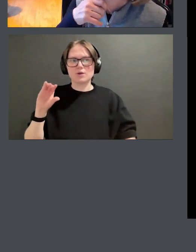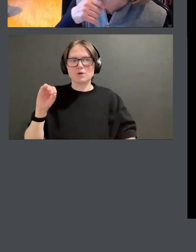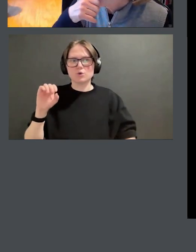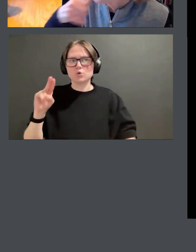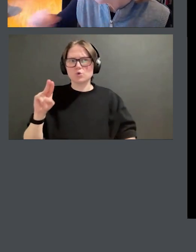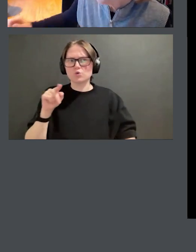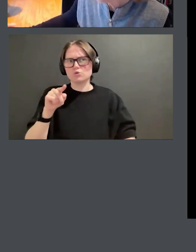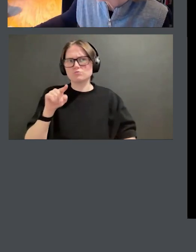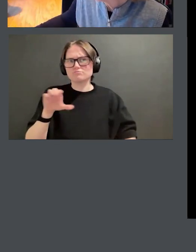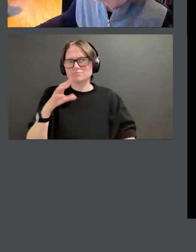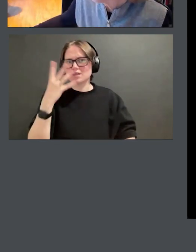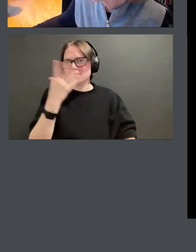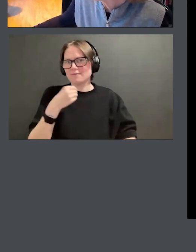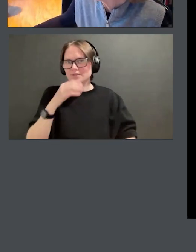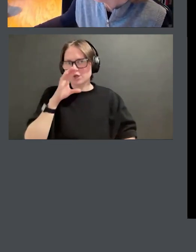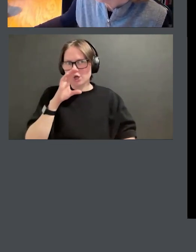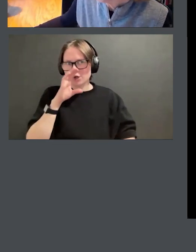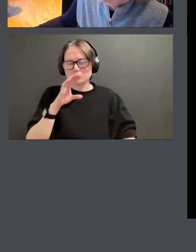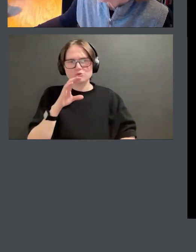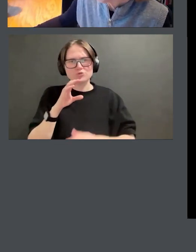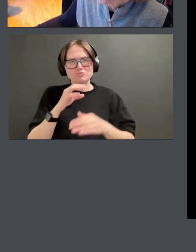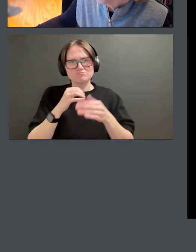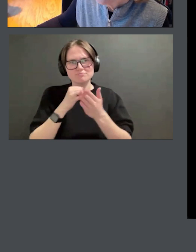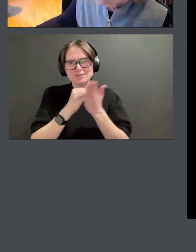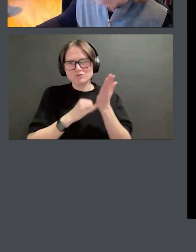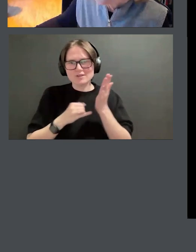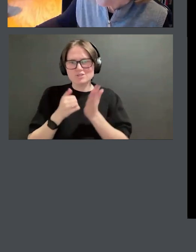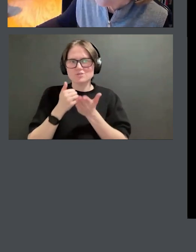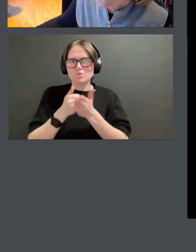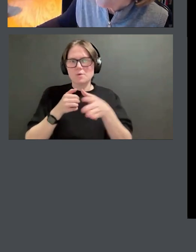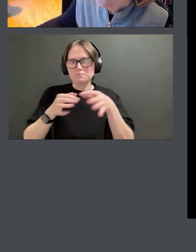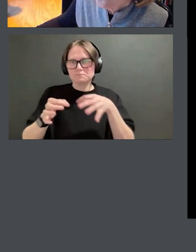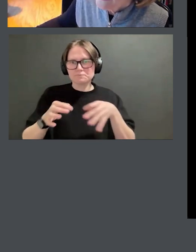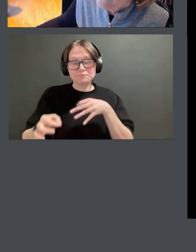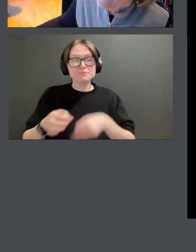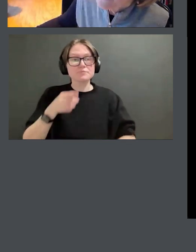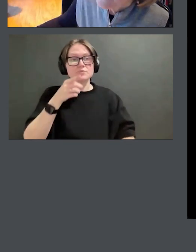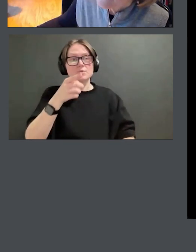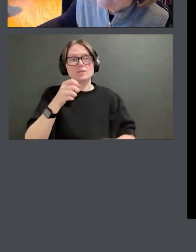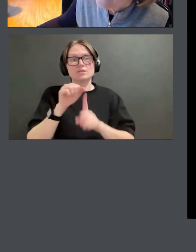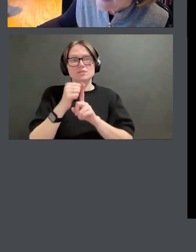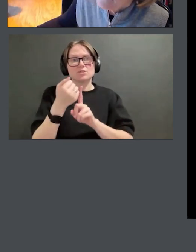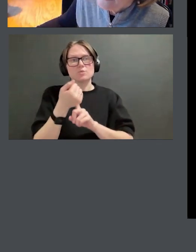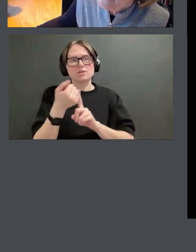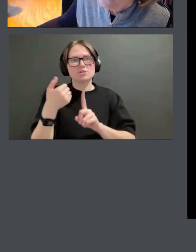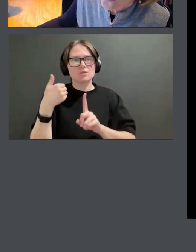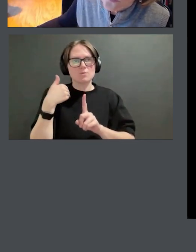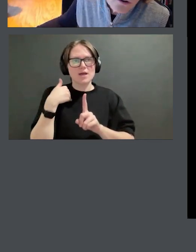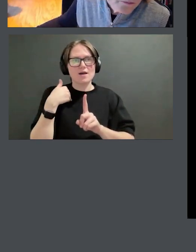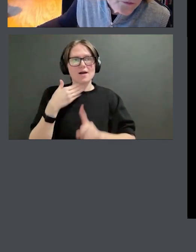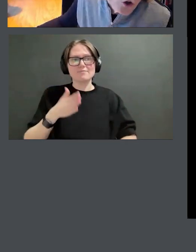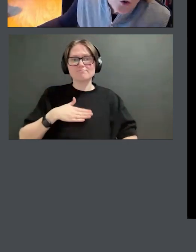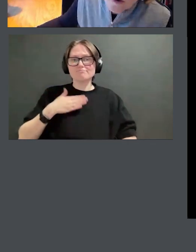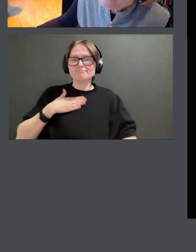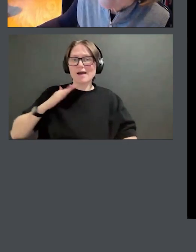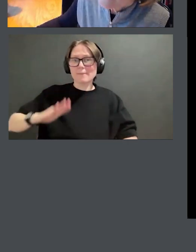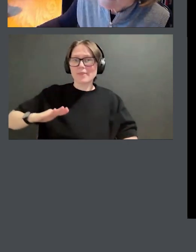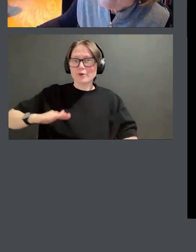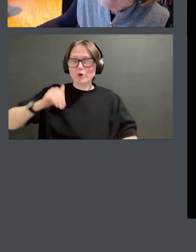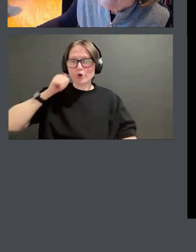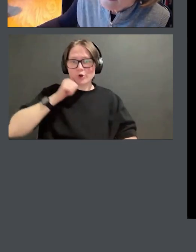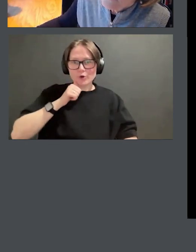illustrations to help us talk through this. So in this situation, we have this happy little girl who